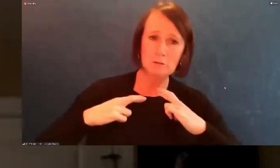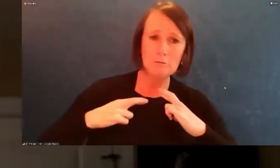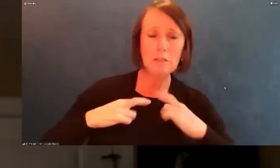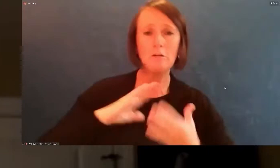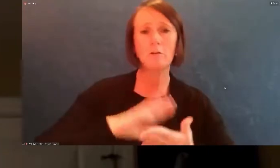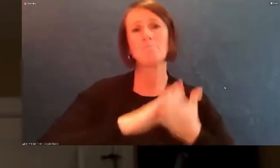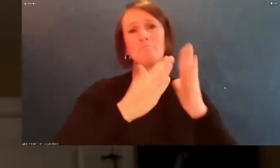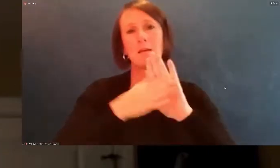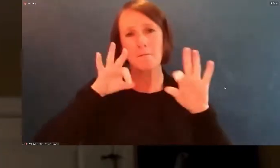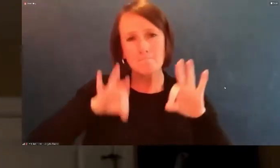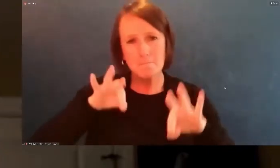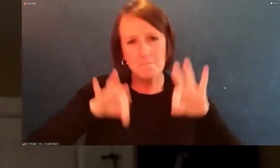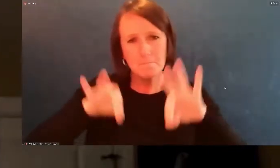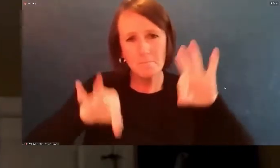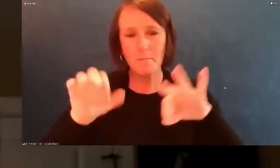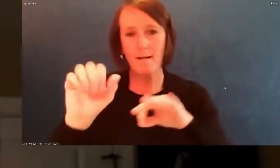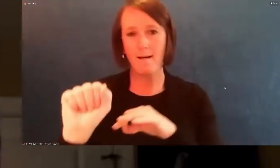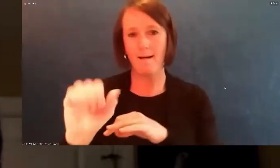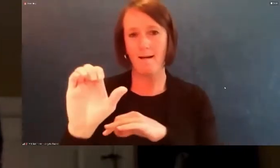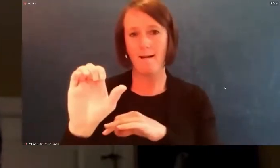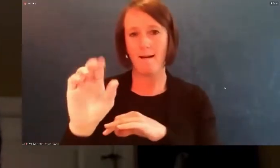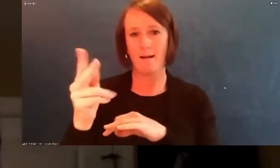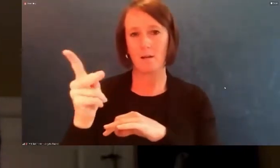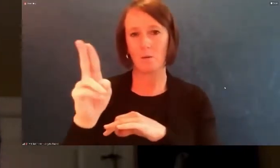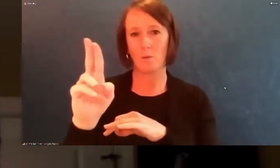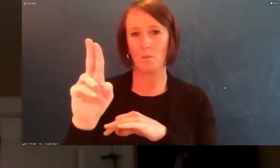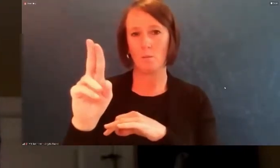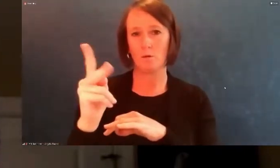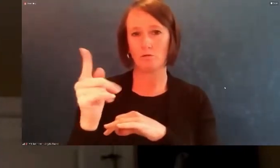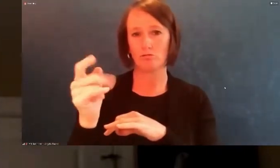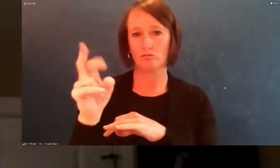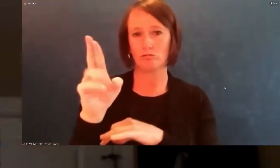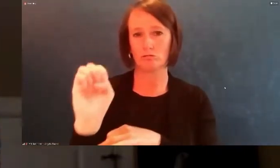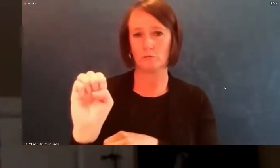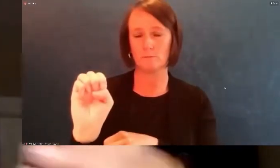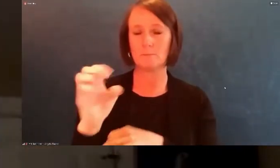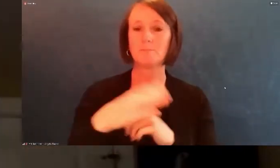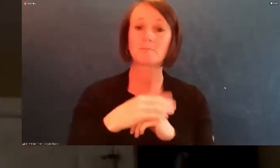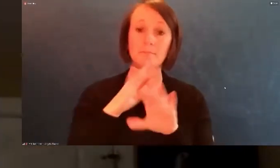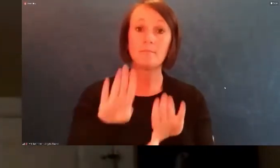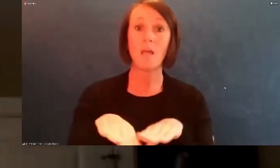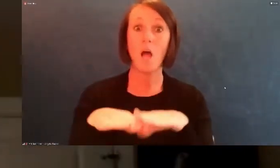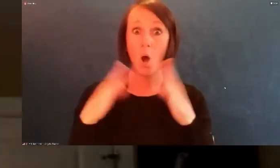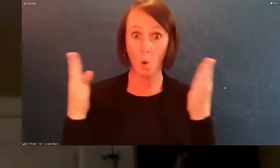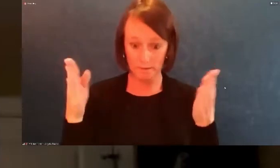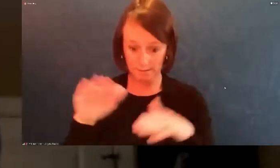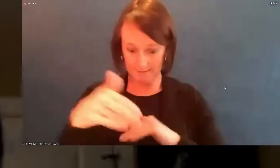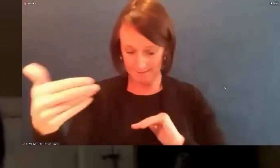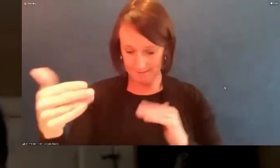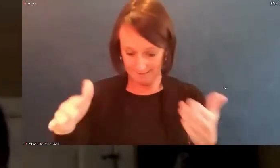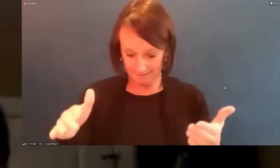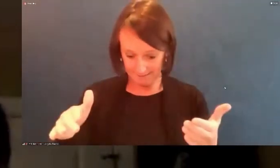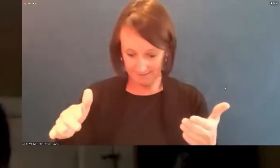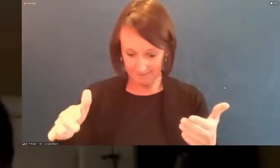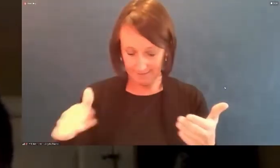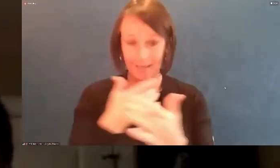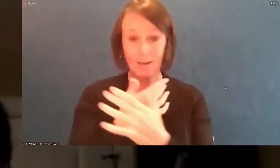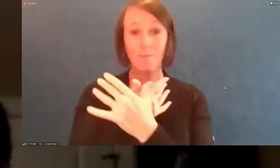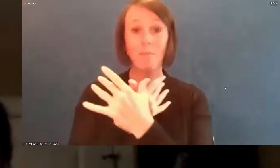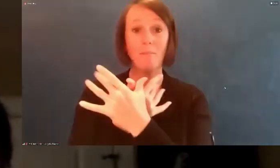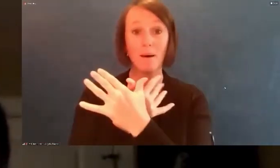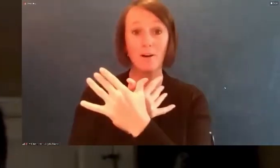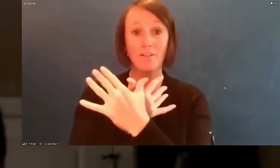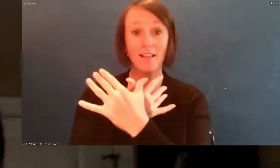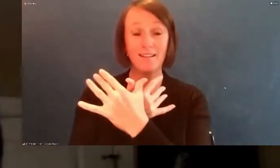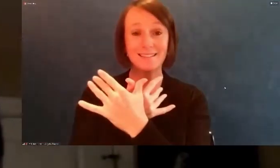acupuncturist. And this is the animal that spoke to me for you. And she opened it up, and here it was dancing butterflies.